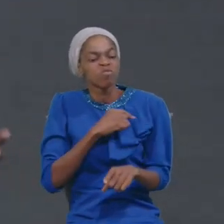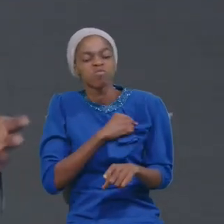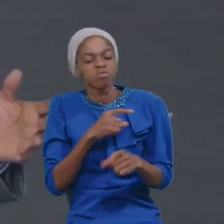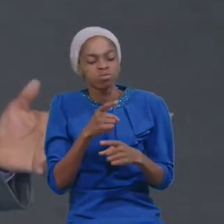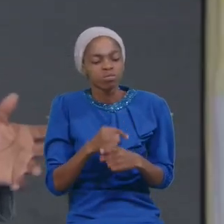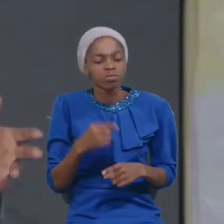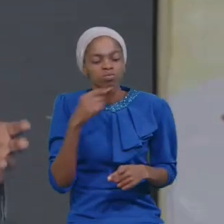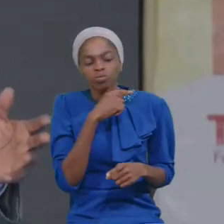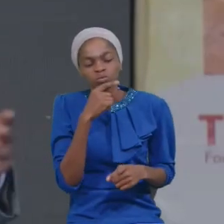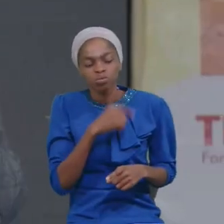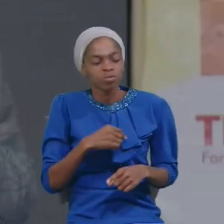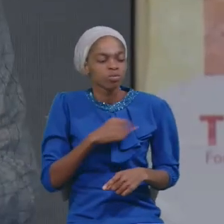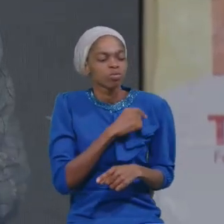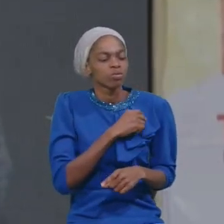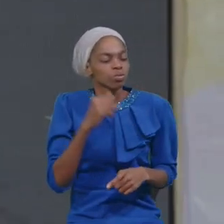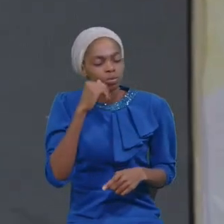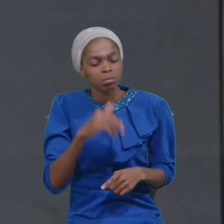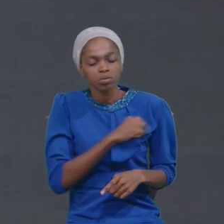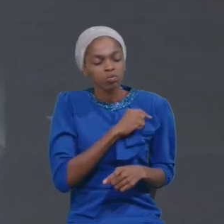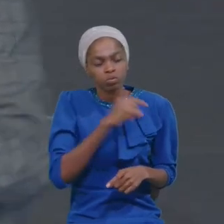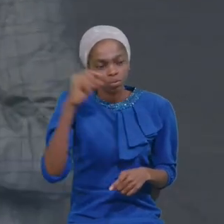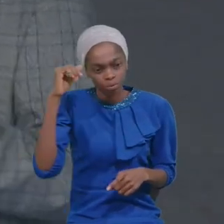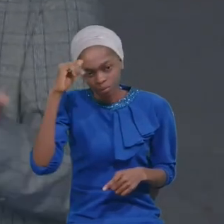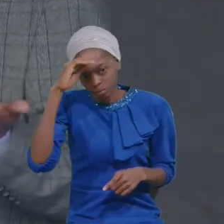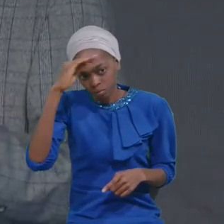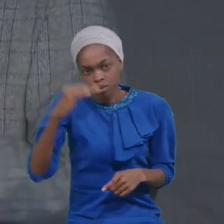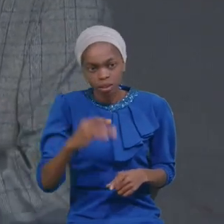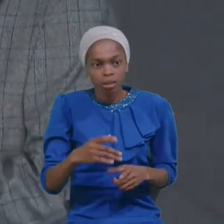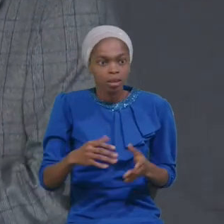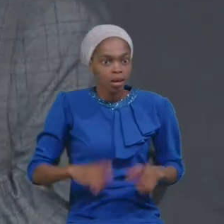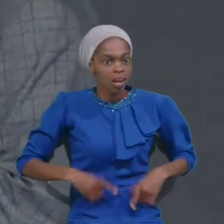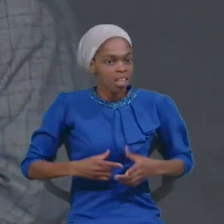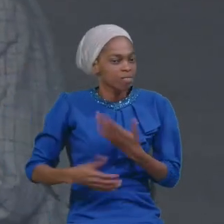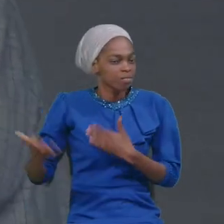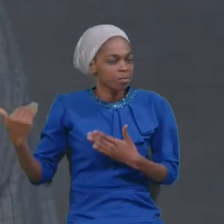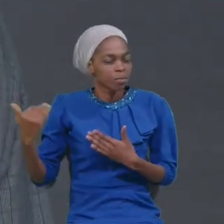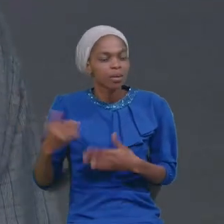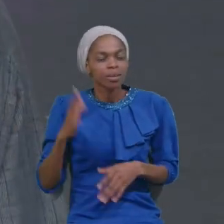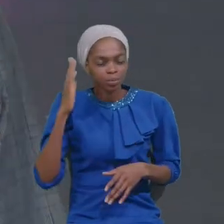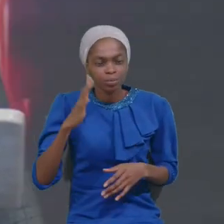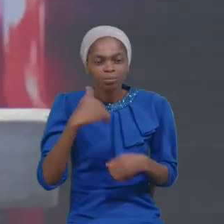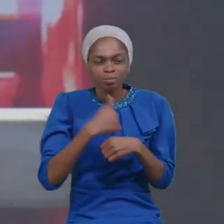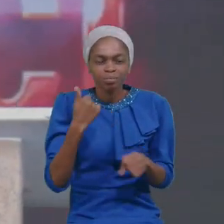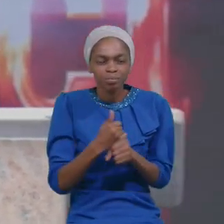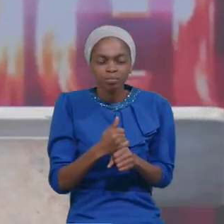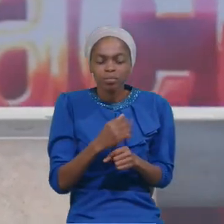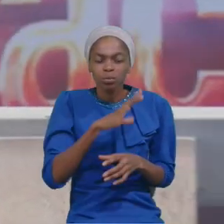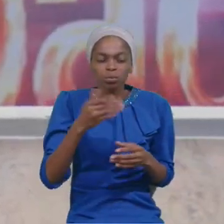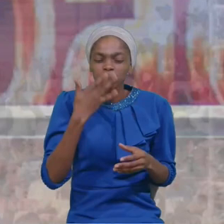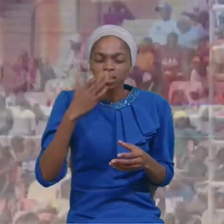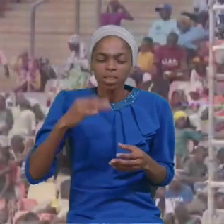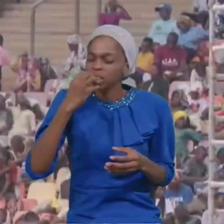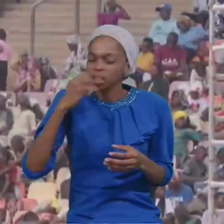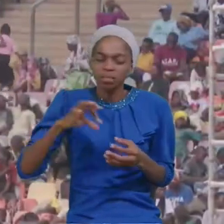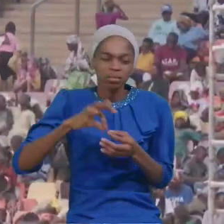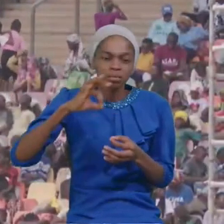all those evil spirits, accusers, to tell us in our mind, unfit,